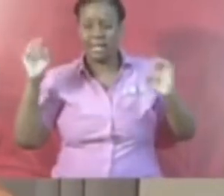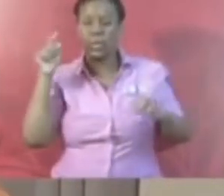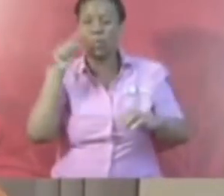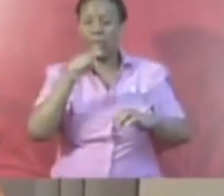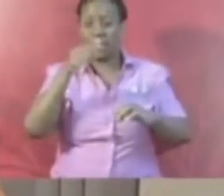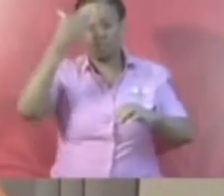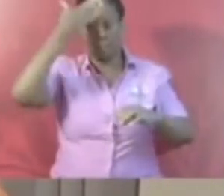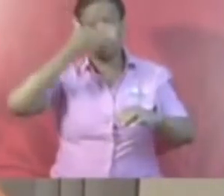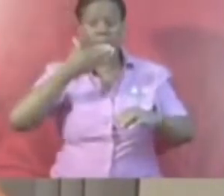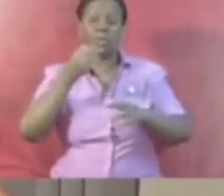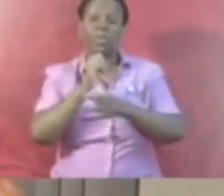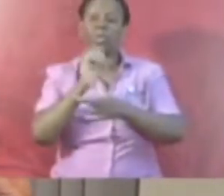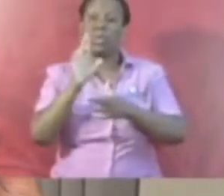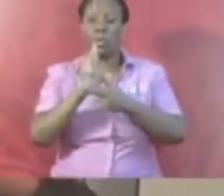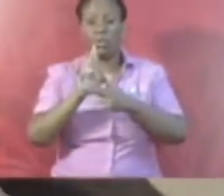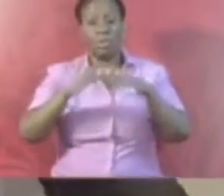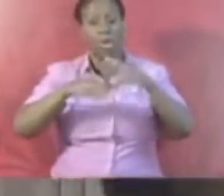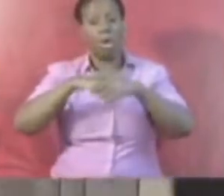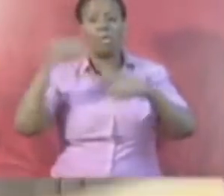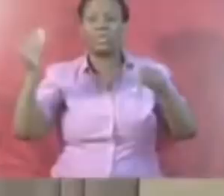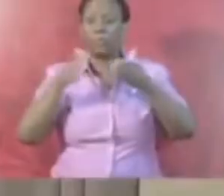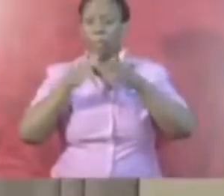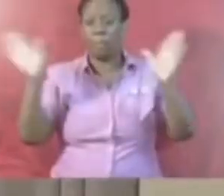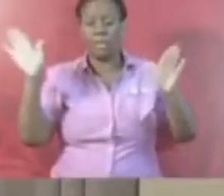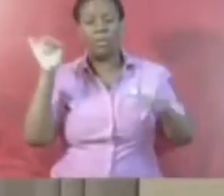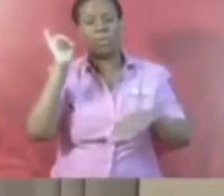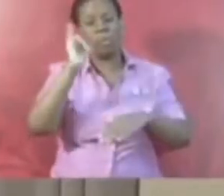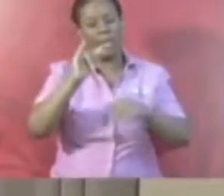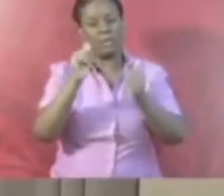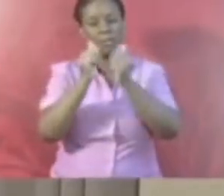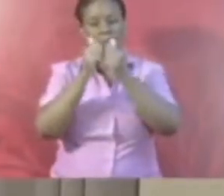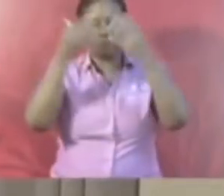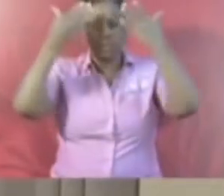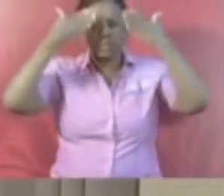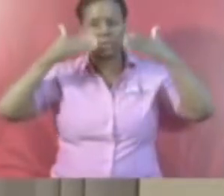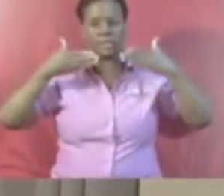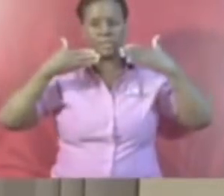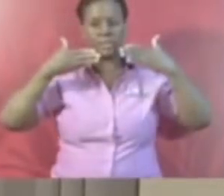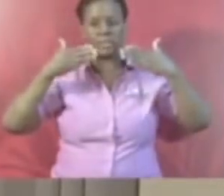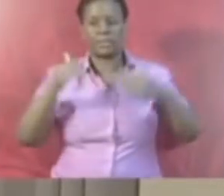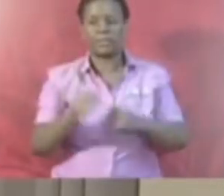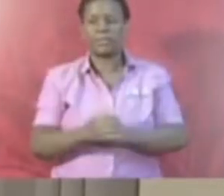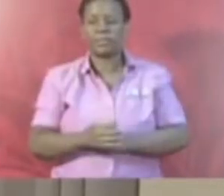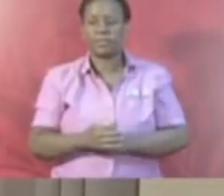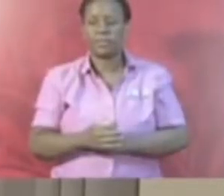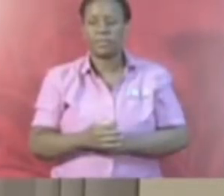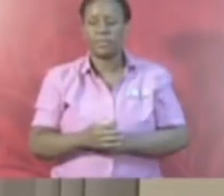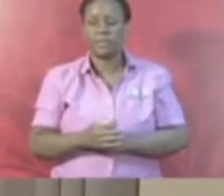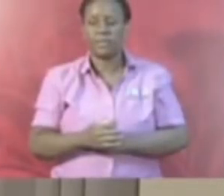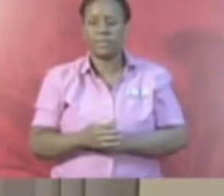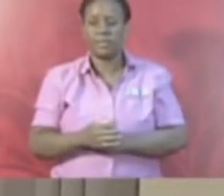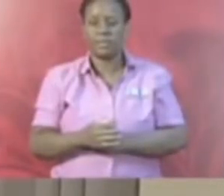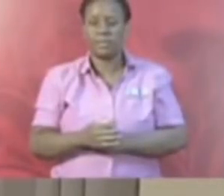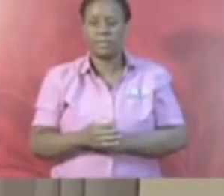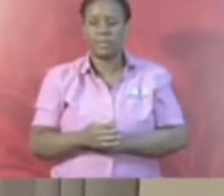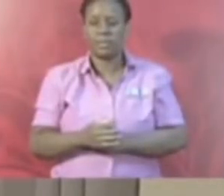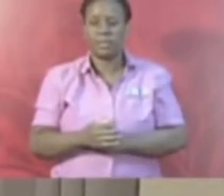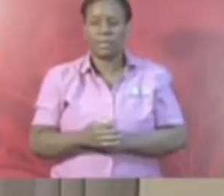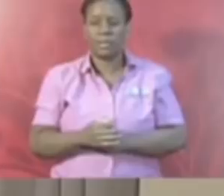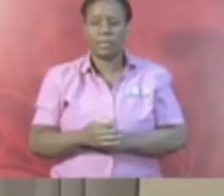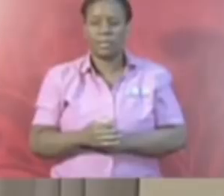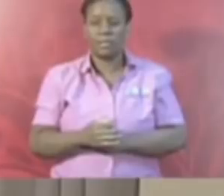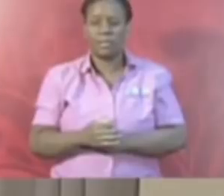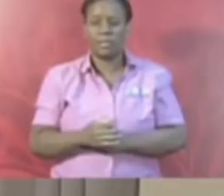I hope that clarifies the issue, that it is not a regulation to force you to